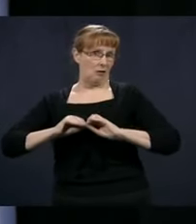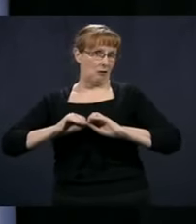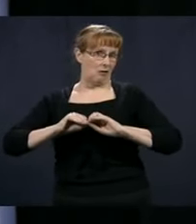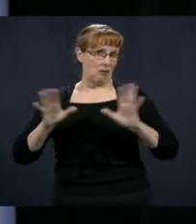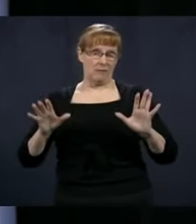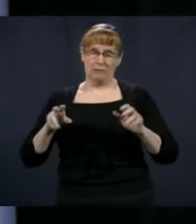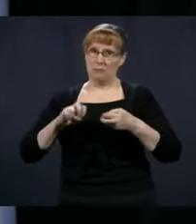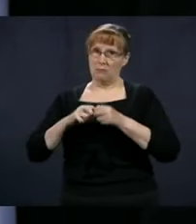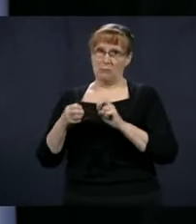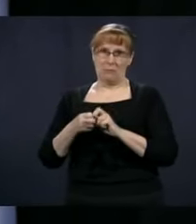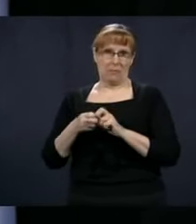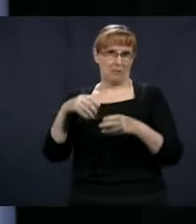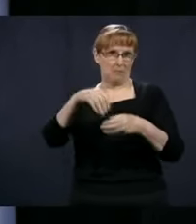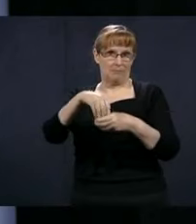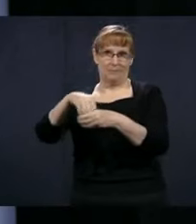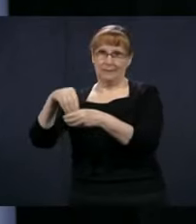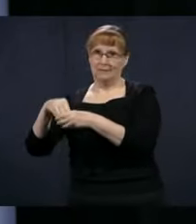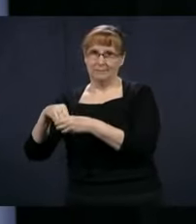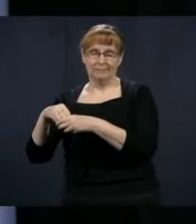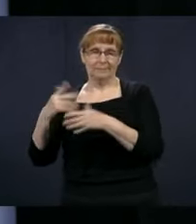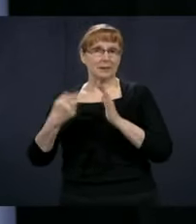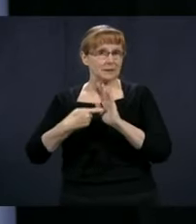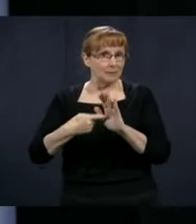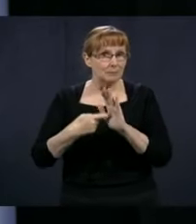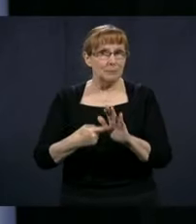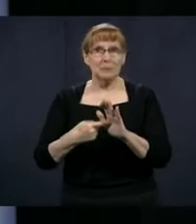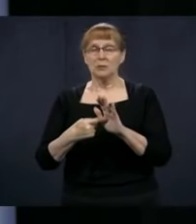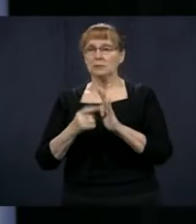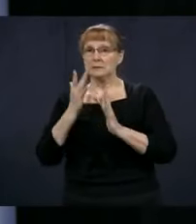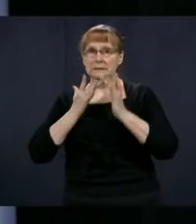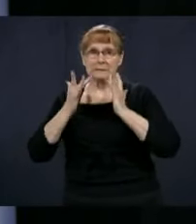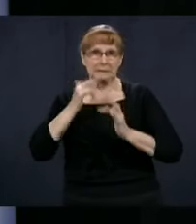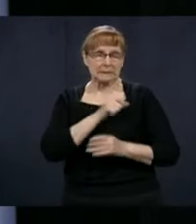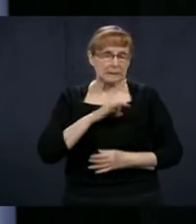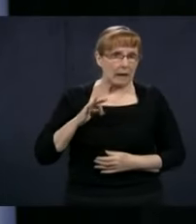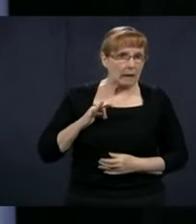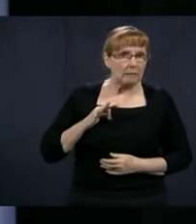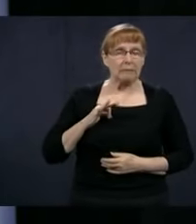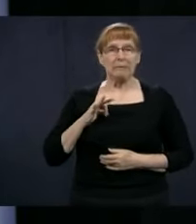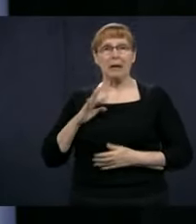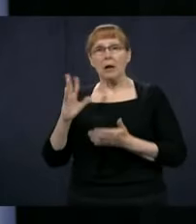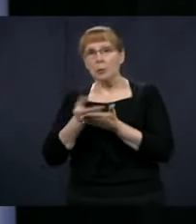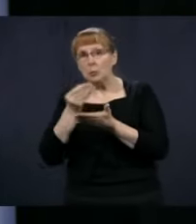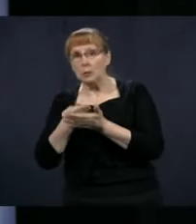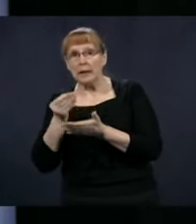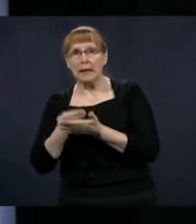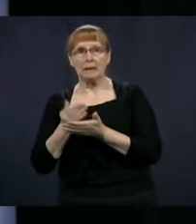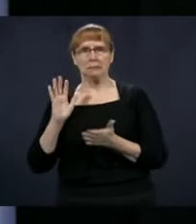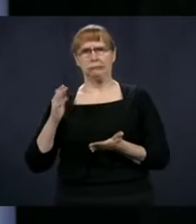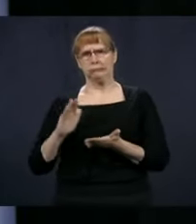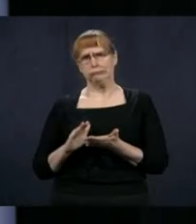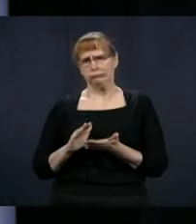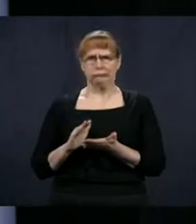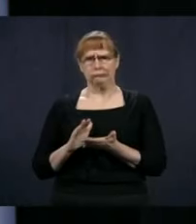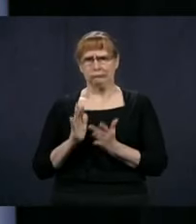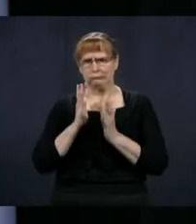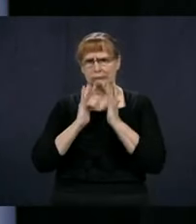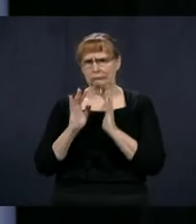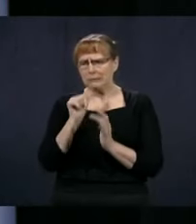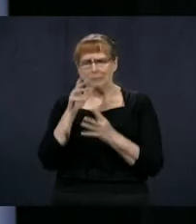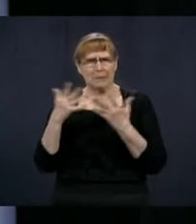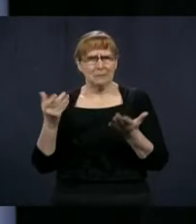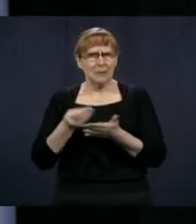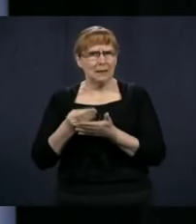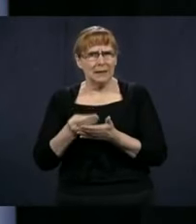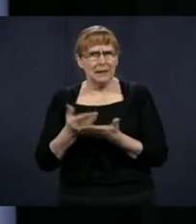of employees, salary they were paid, at the beginning, precaution regarding